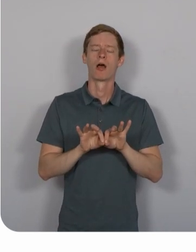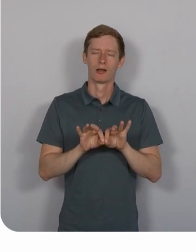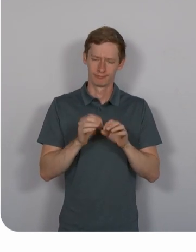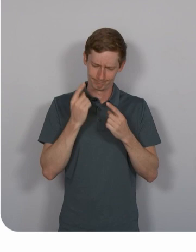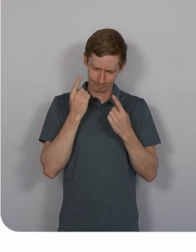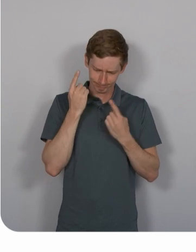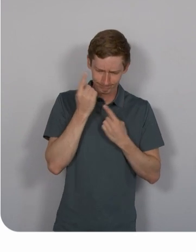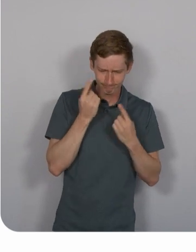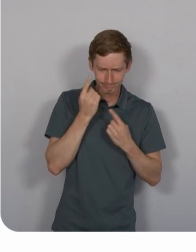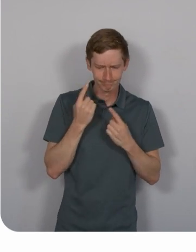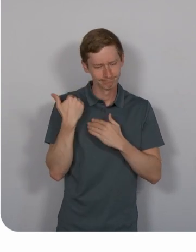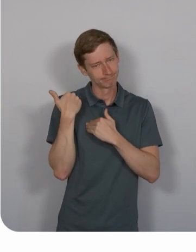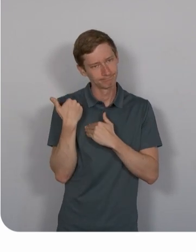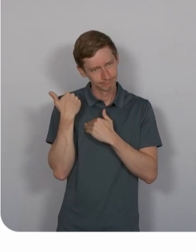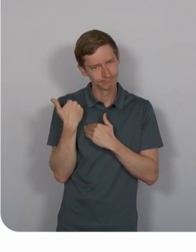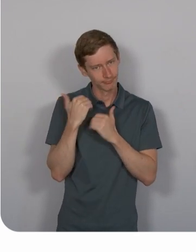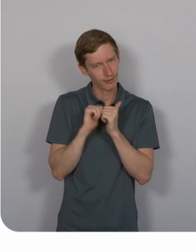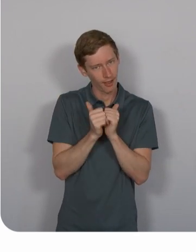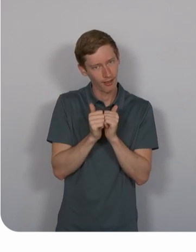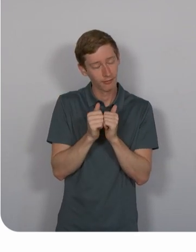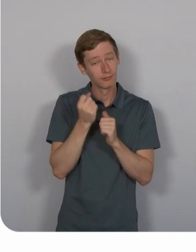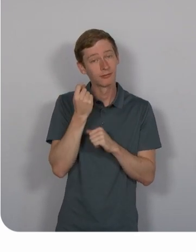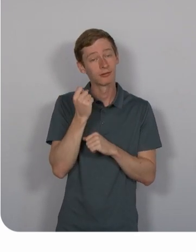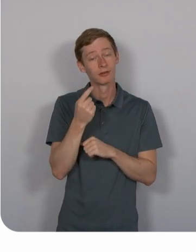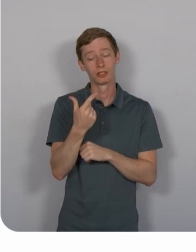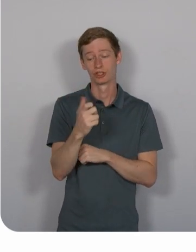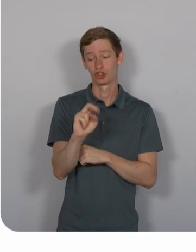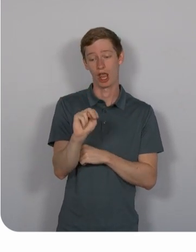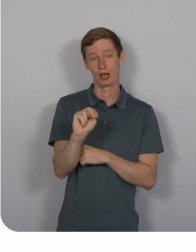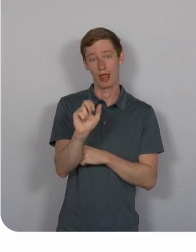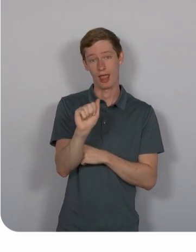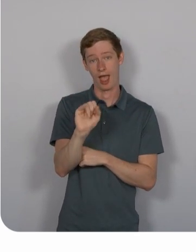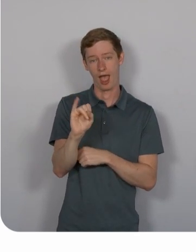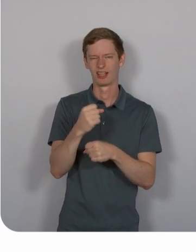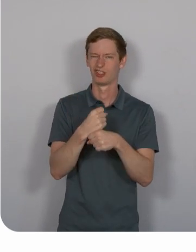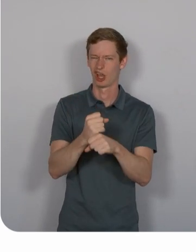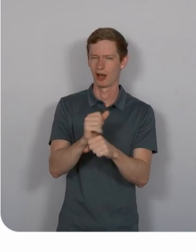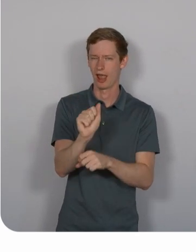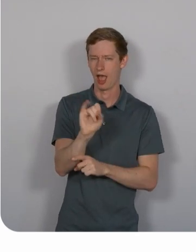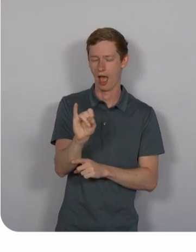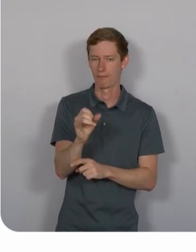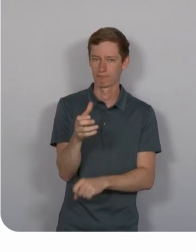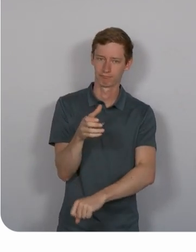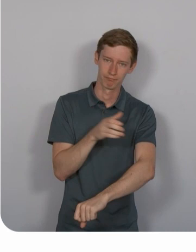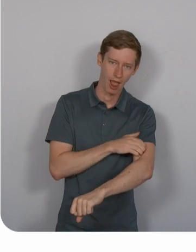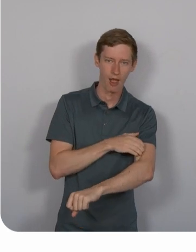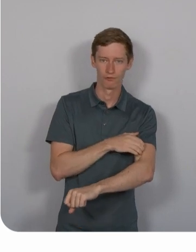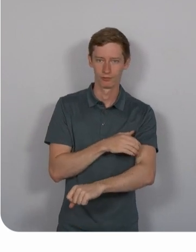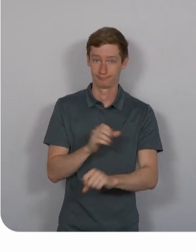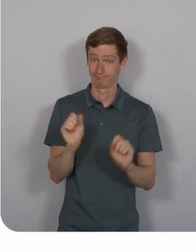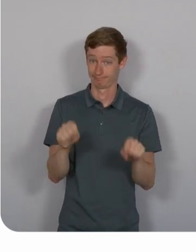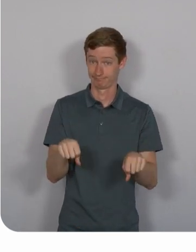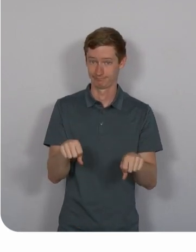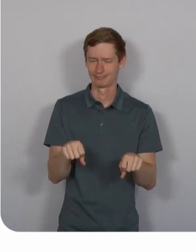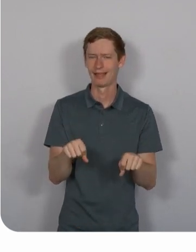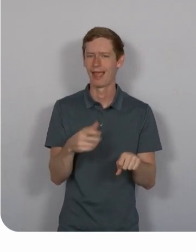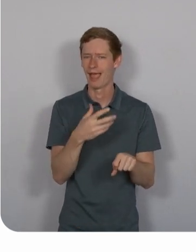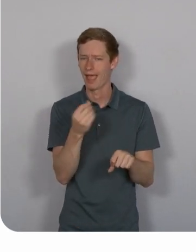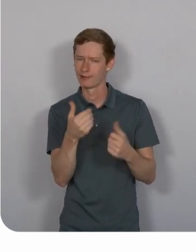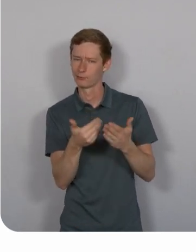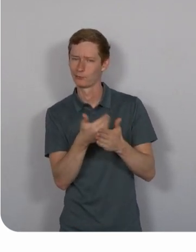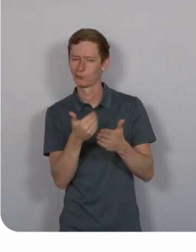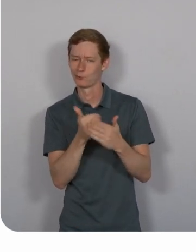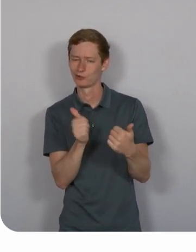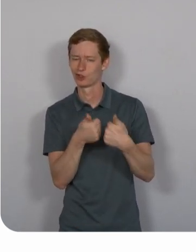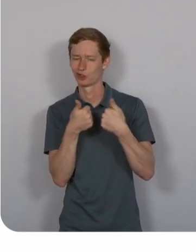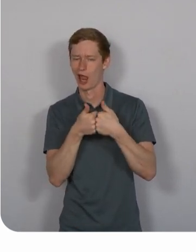generative AI, it's powerful. There's a lot of awesome potential. But there are also clearly going to be some new challenges that come with